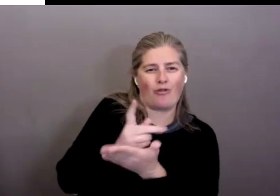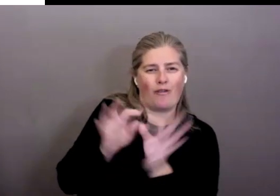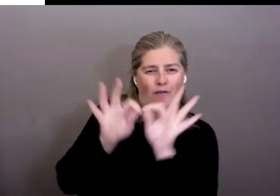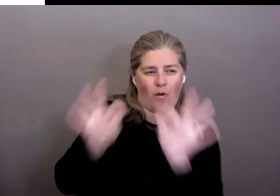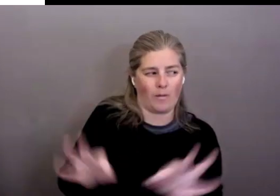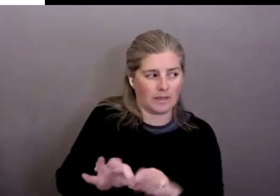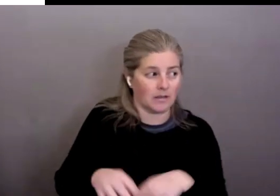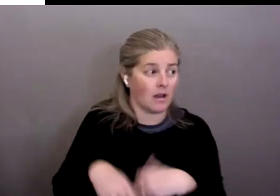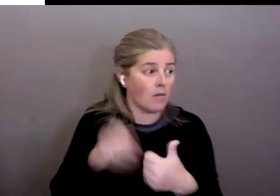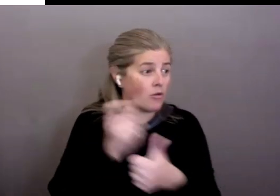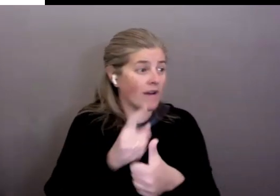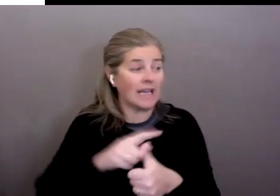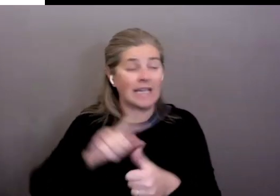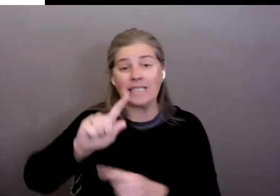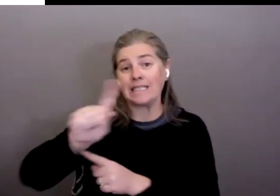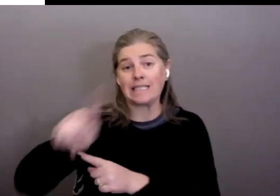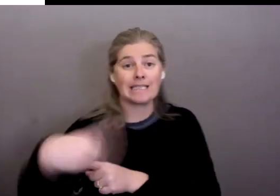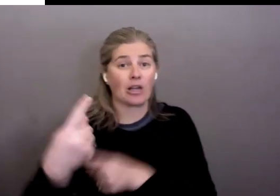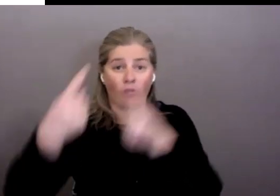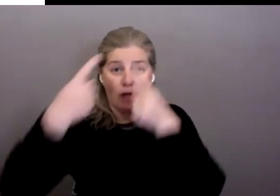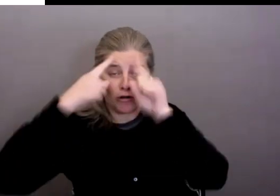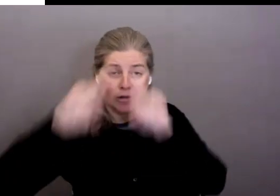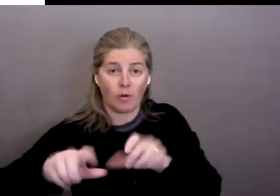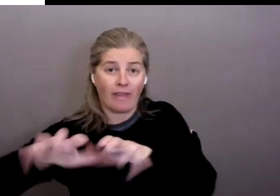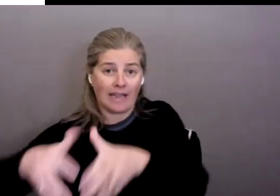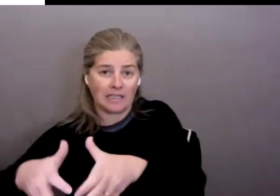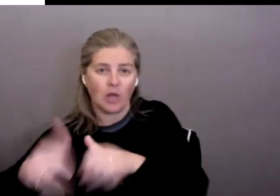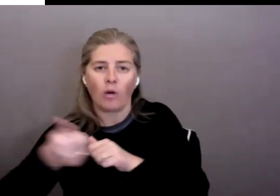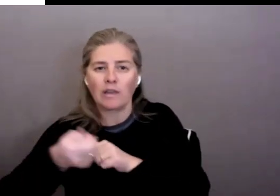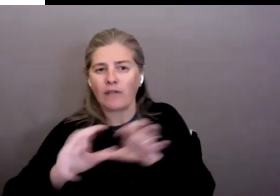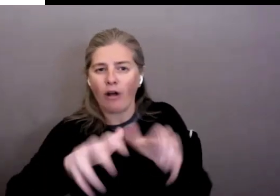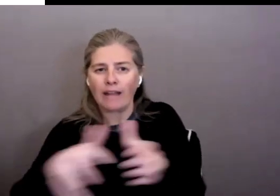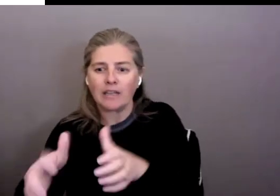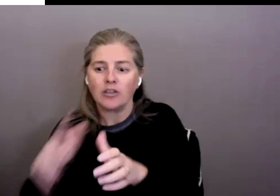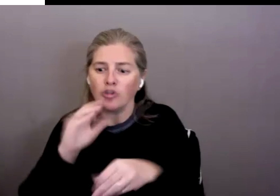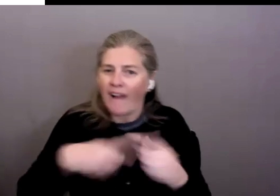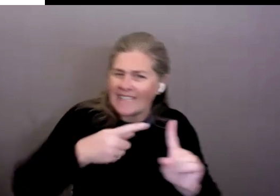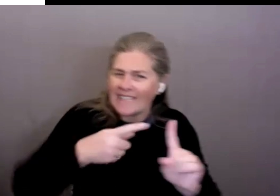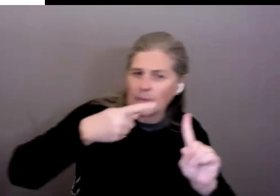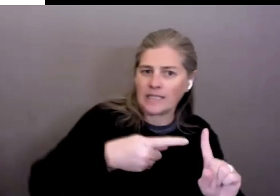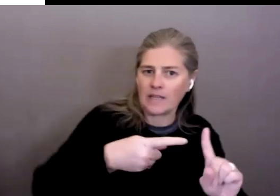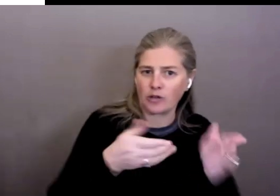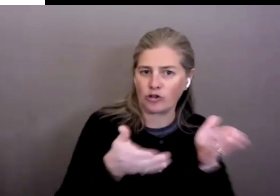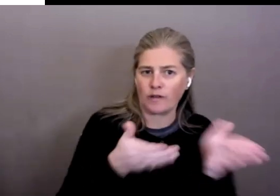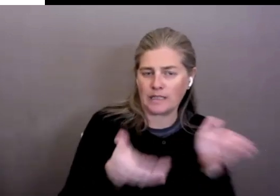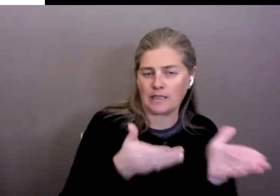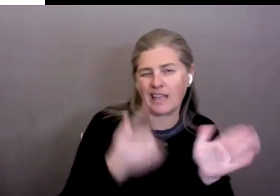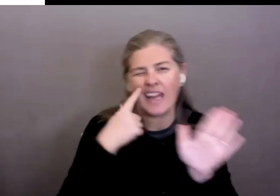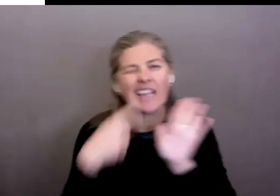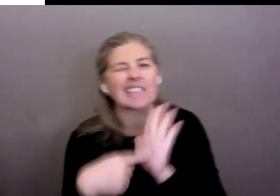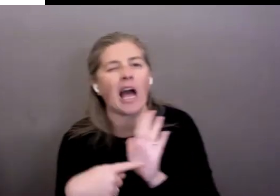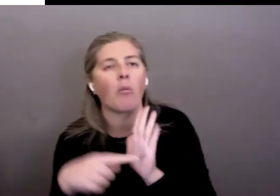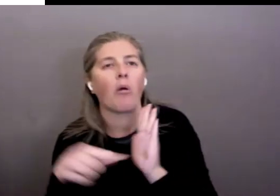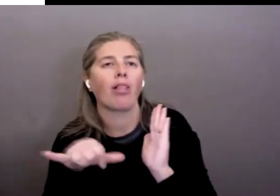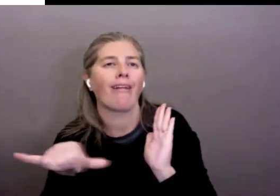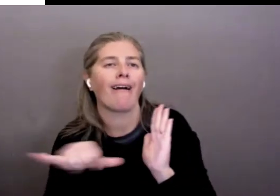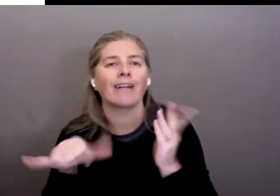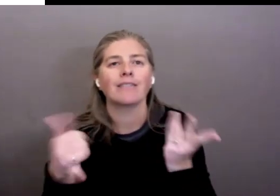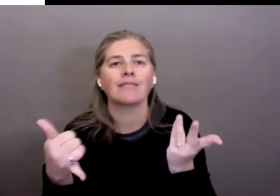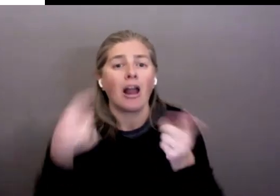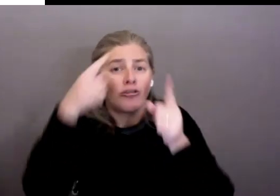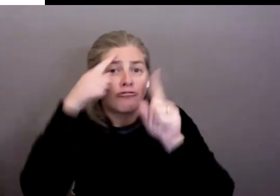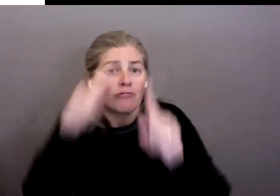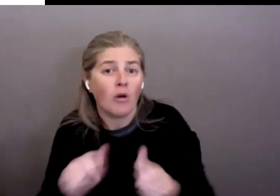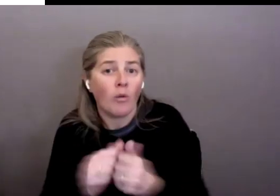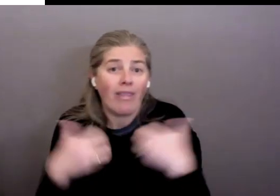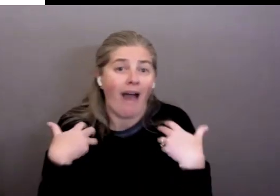They'll approve a single agreement with an entity or multiple entities to provide specific services. An example of this would be an agreement with a health plan